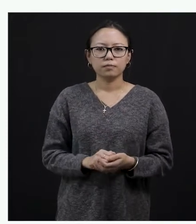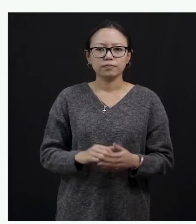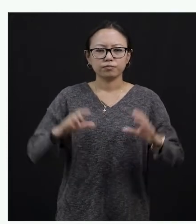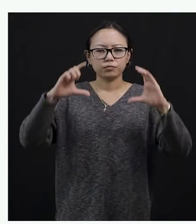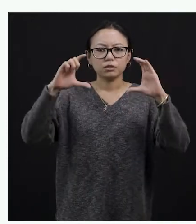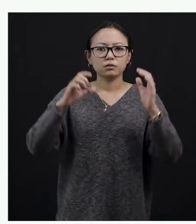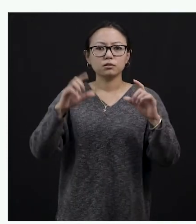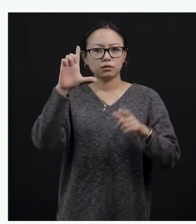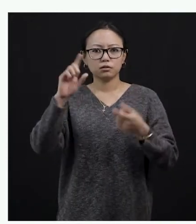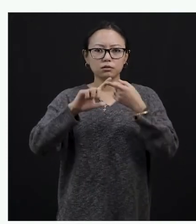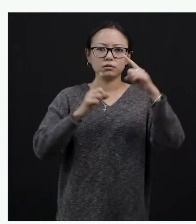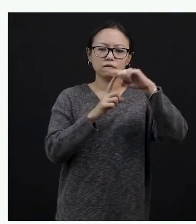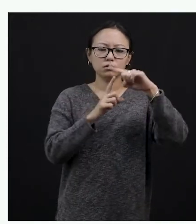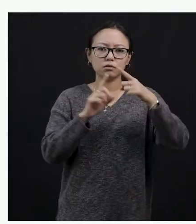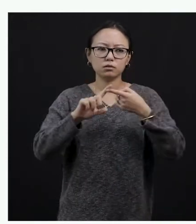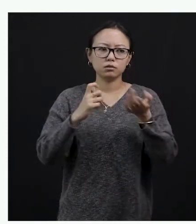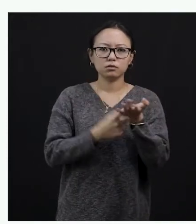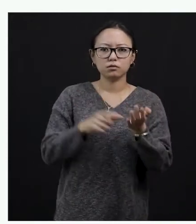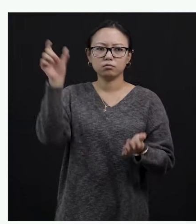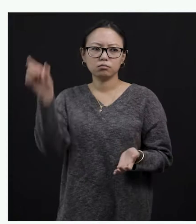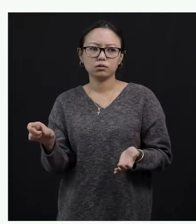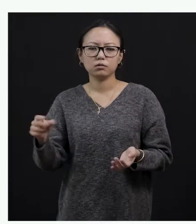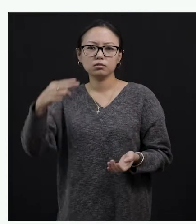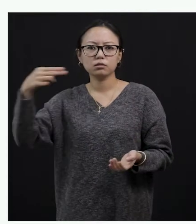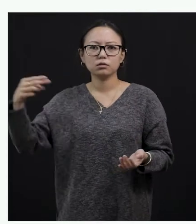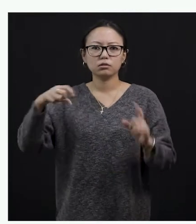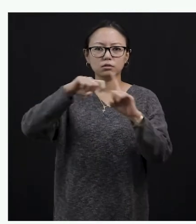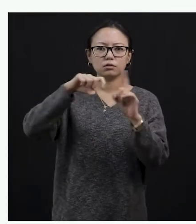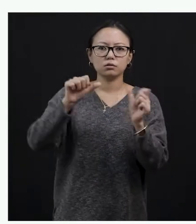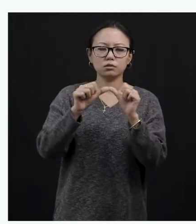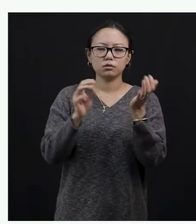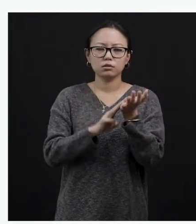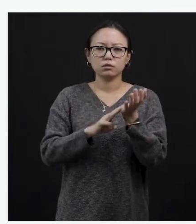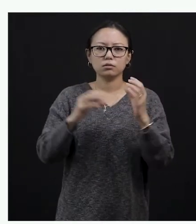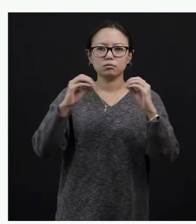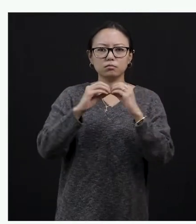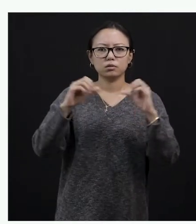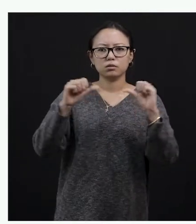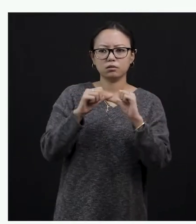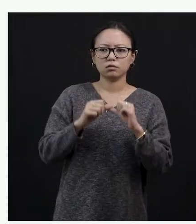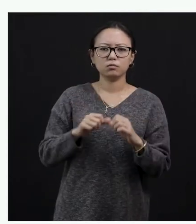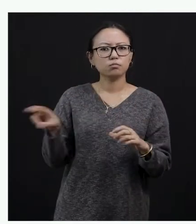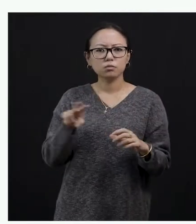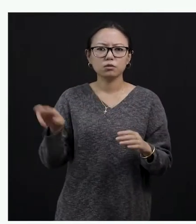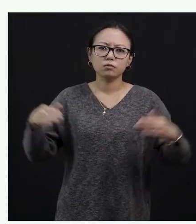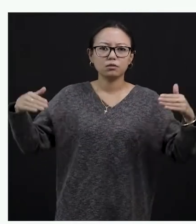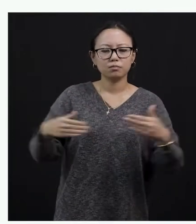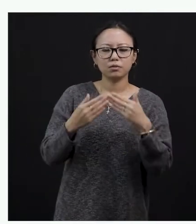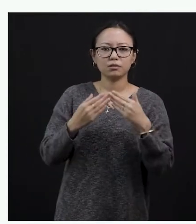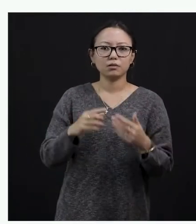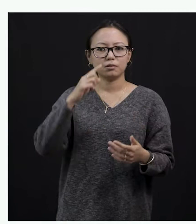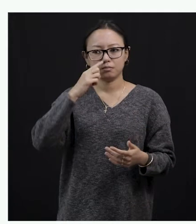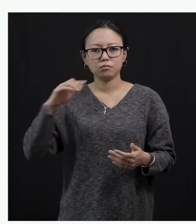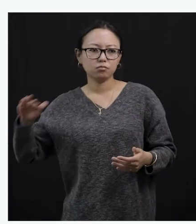so excited and she gets so curious. That means she wanted to know more. So she goes and asks